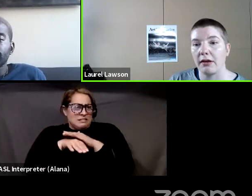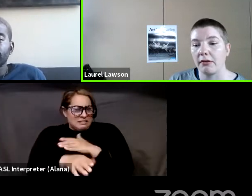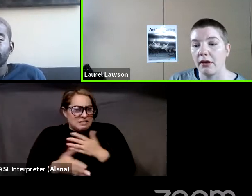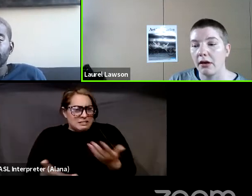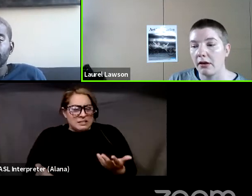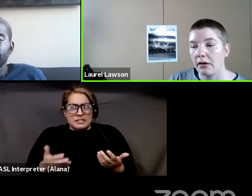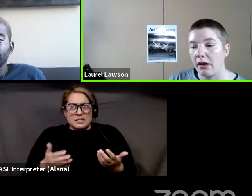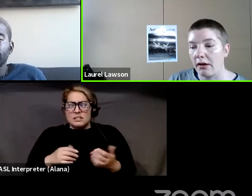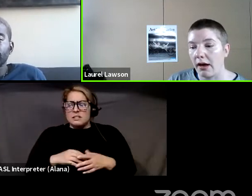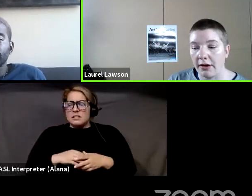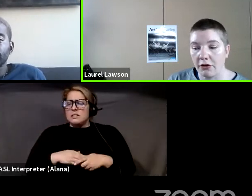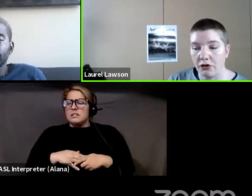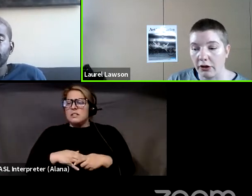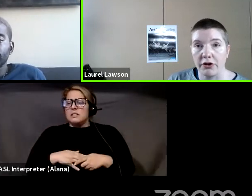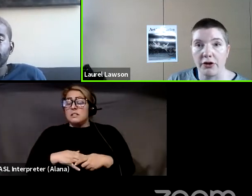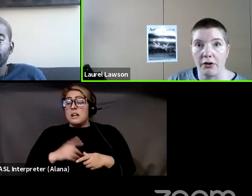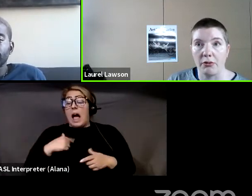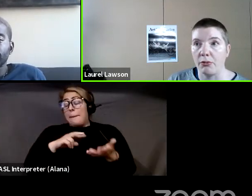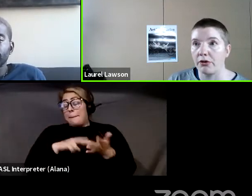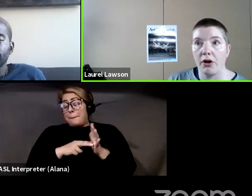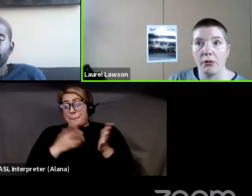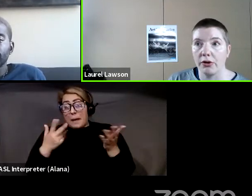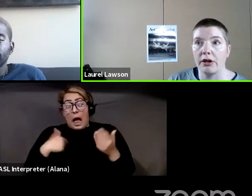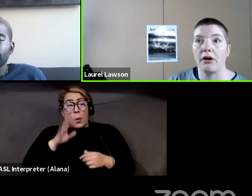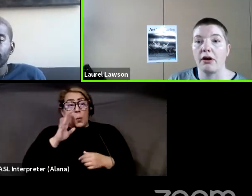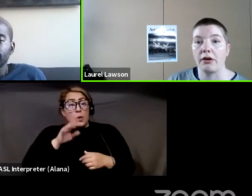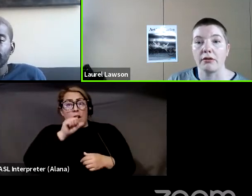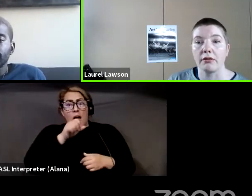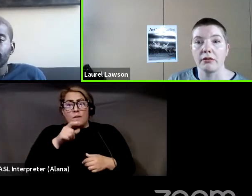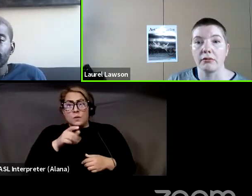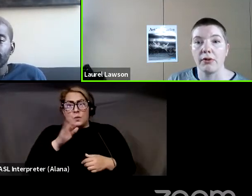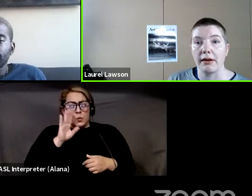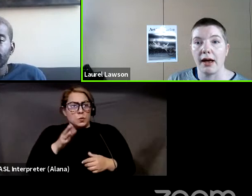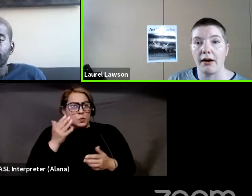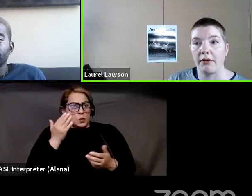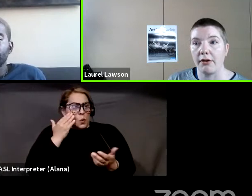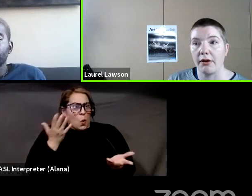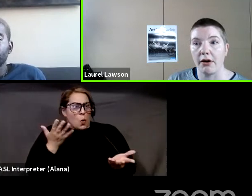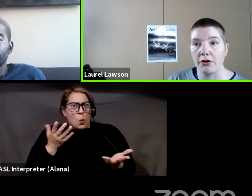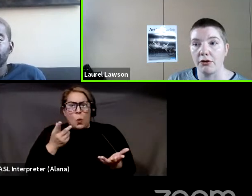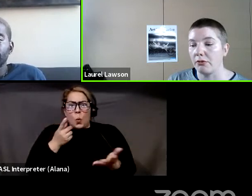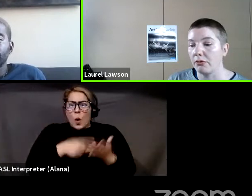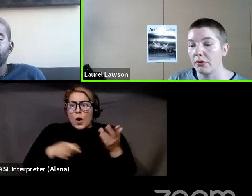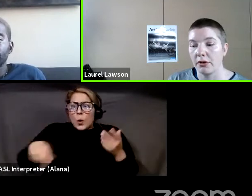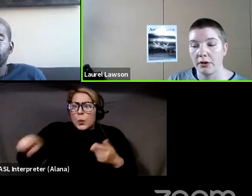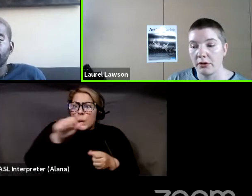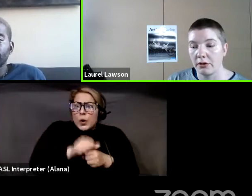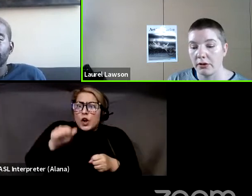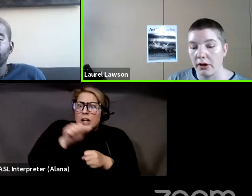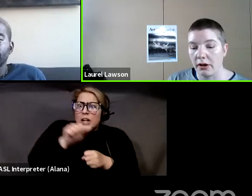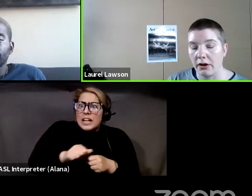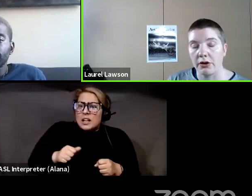I mean, I'd actually love to know, what are y'all working on right now? Are you